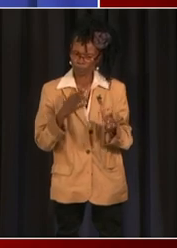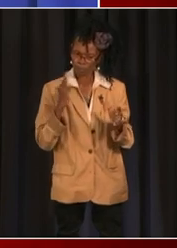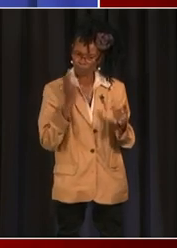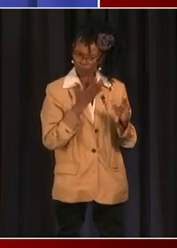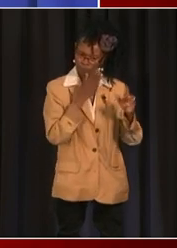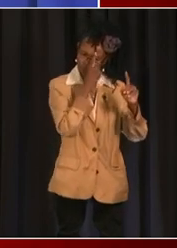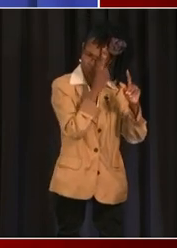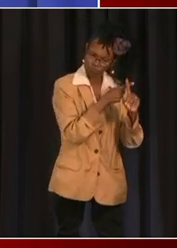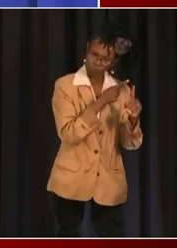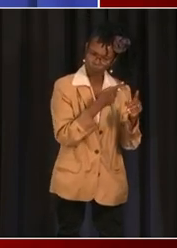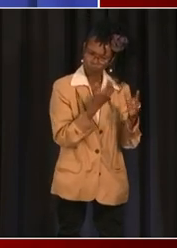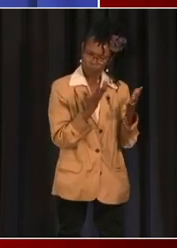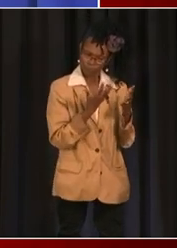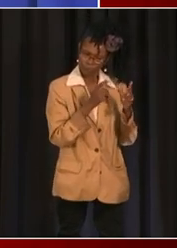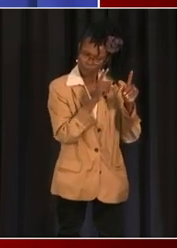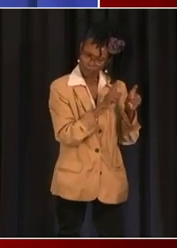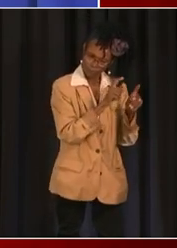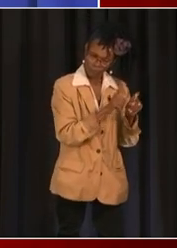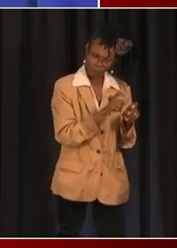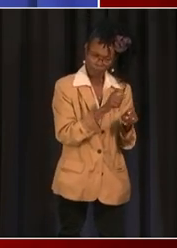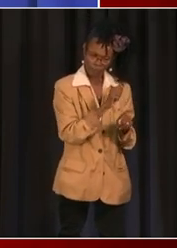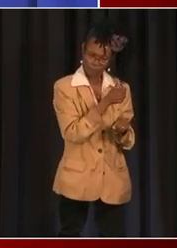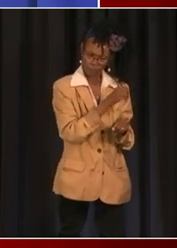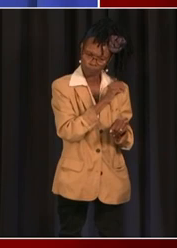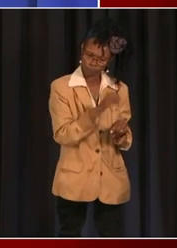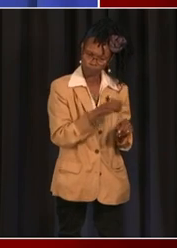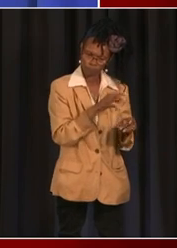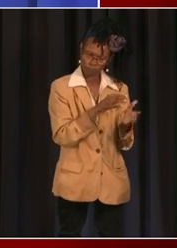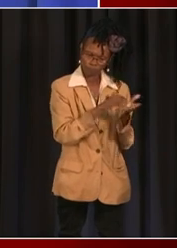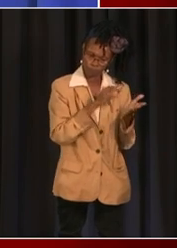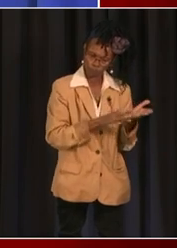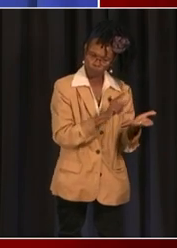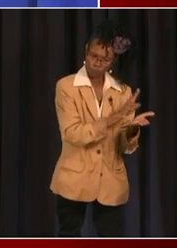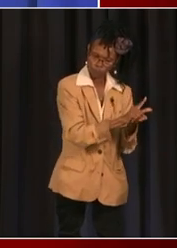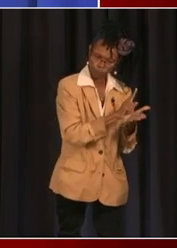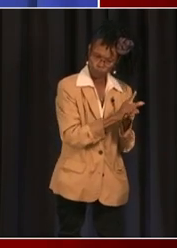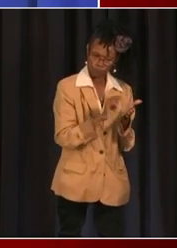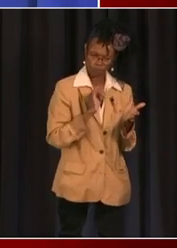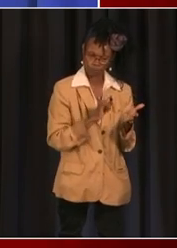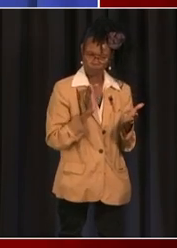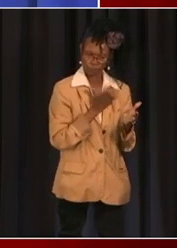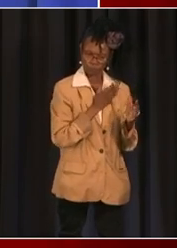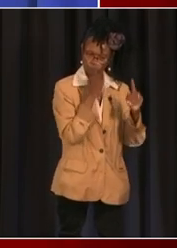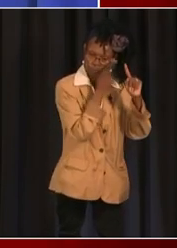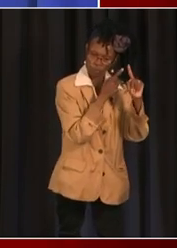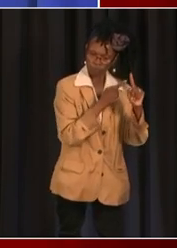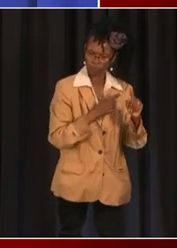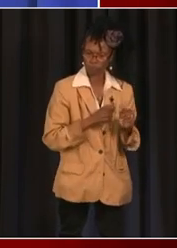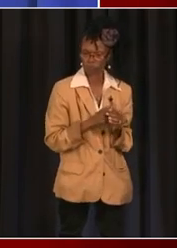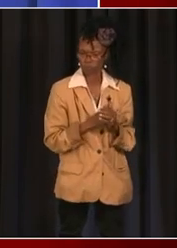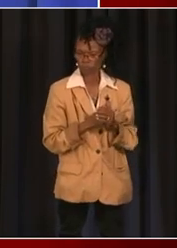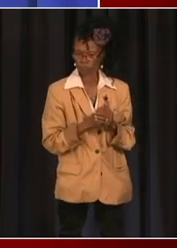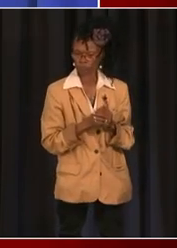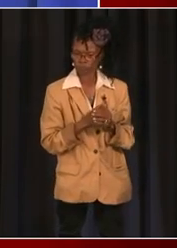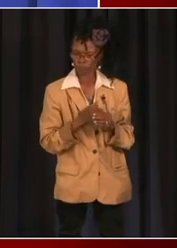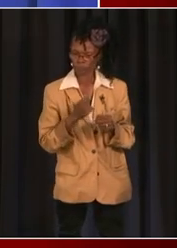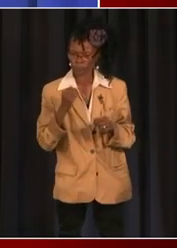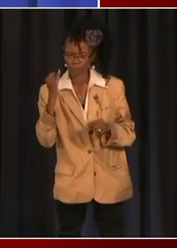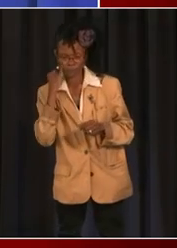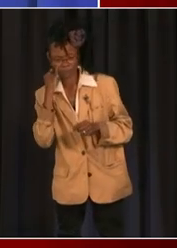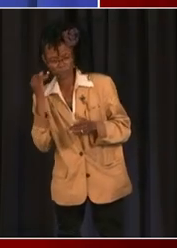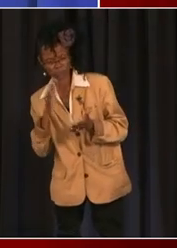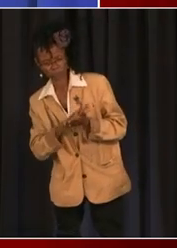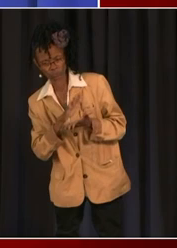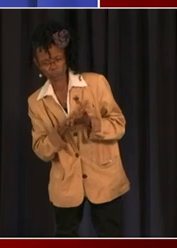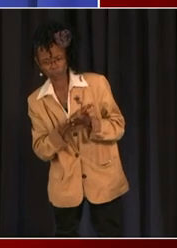students weekly, targeting unvaccinated students. That is the posture that we're in at this present moment. And if you have a school with a small number of